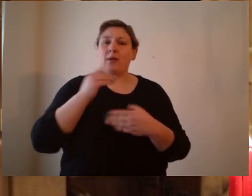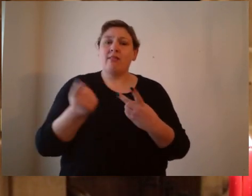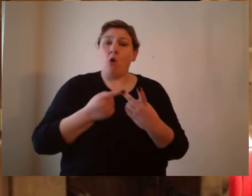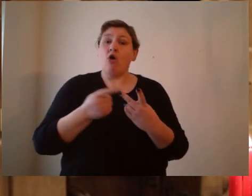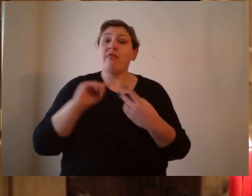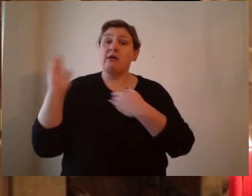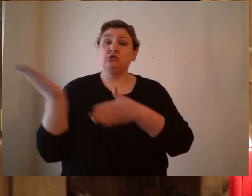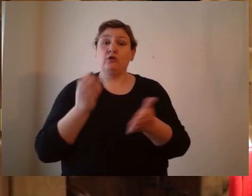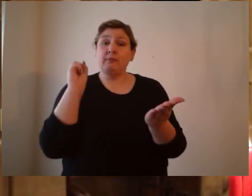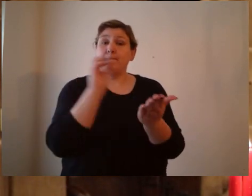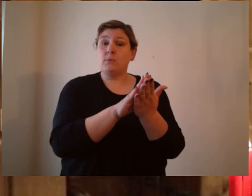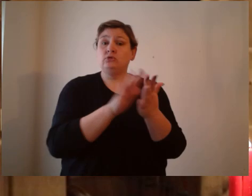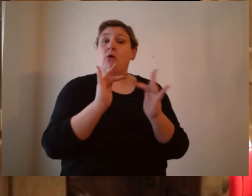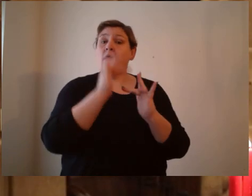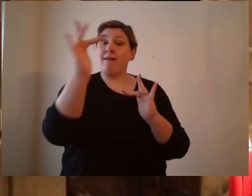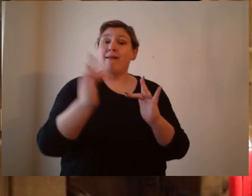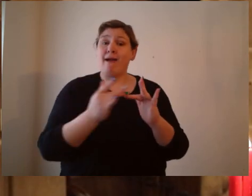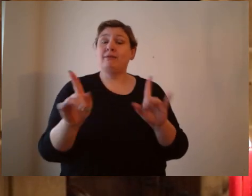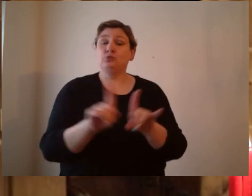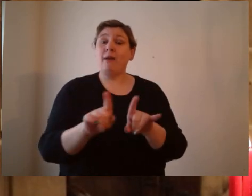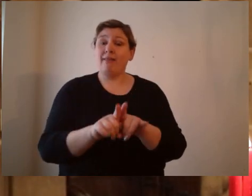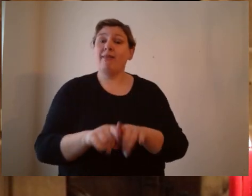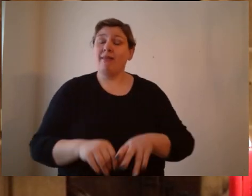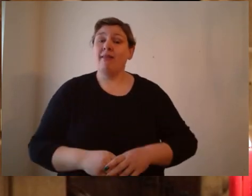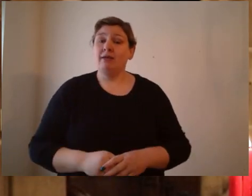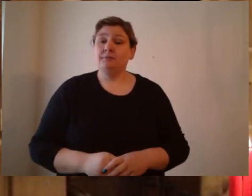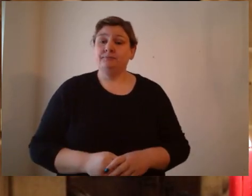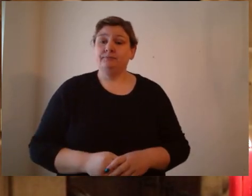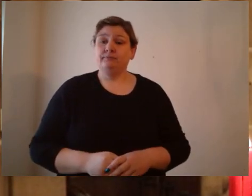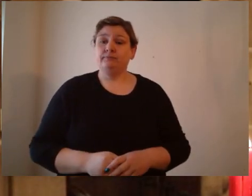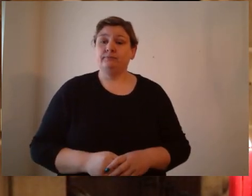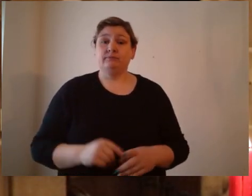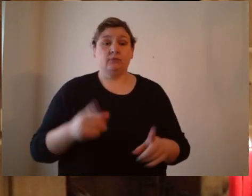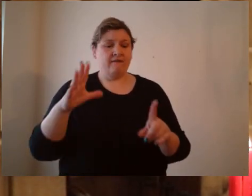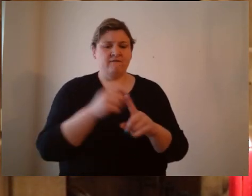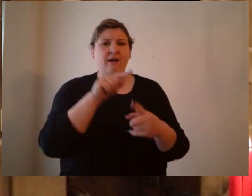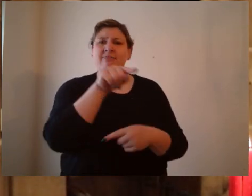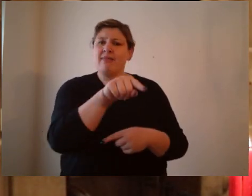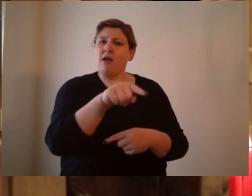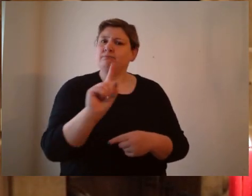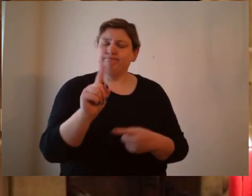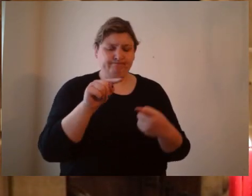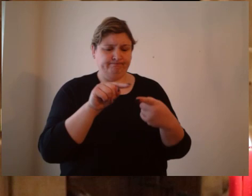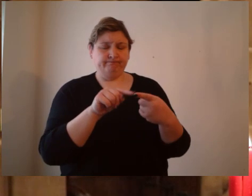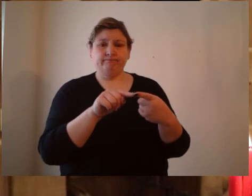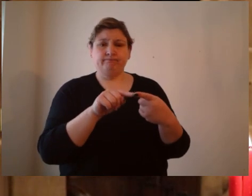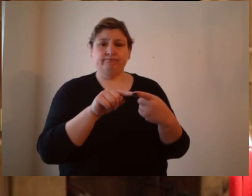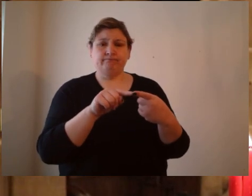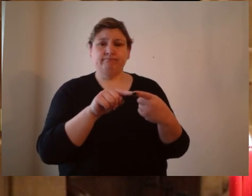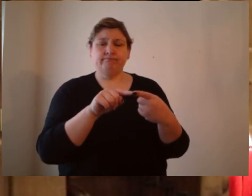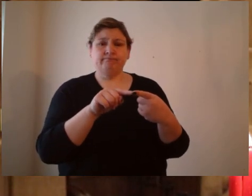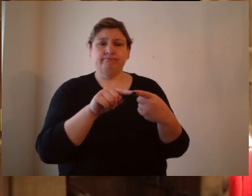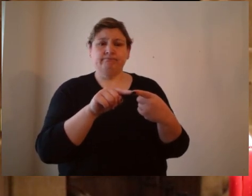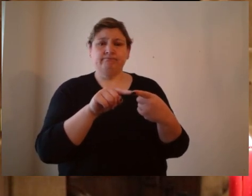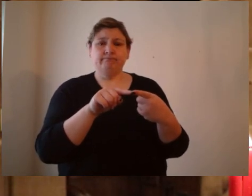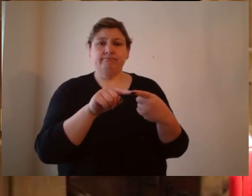putting our other services online. So you'll find our